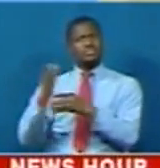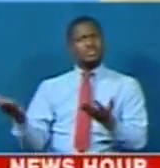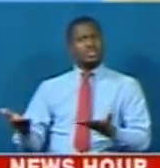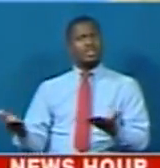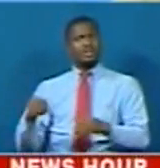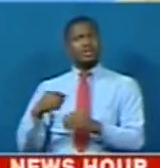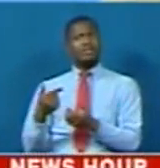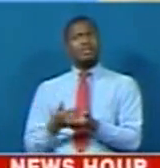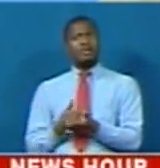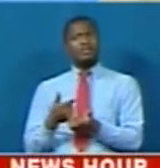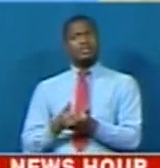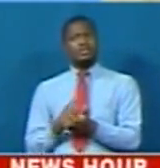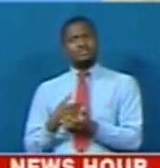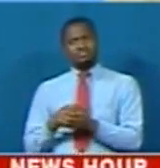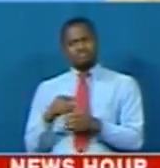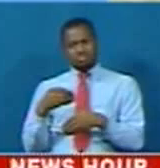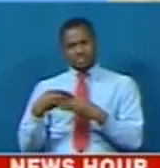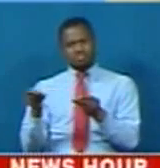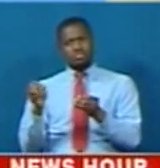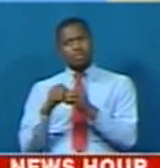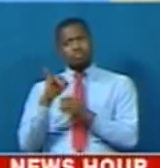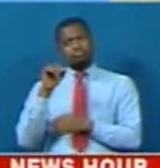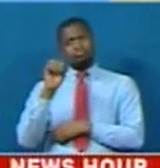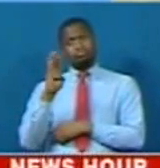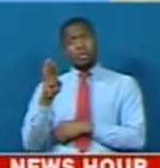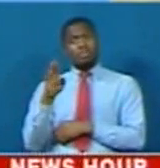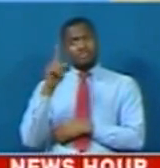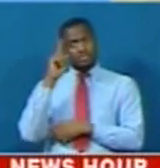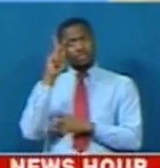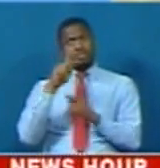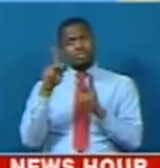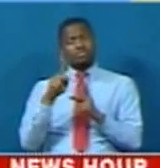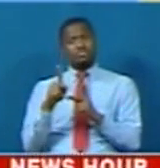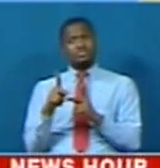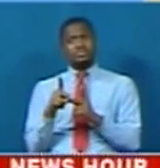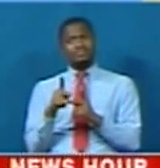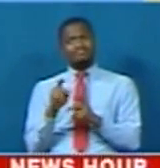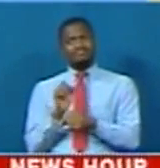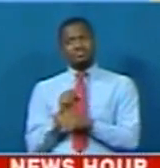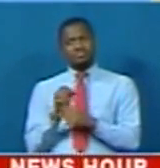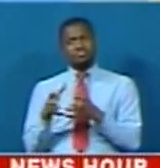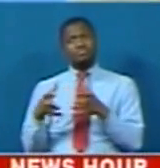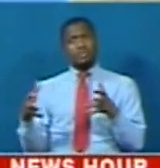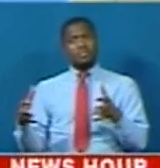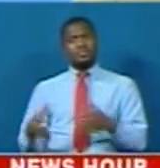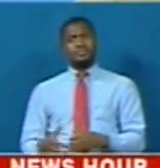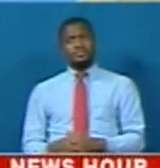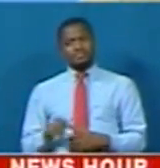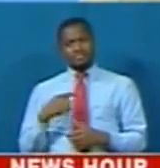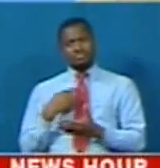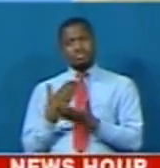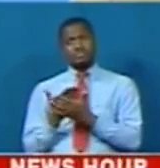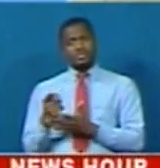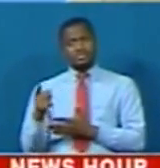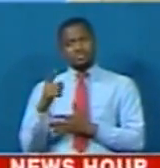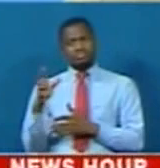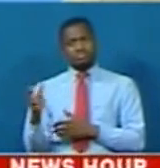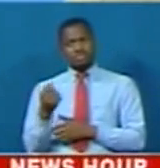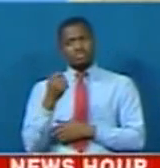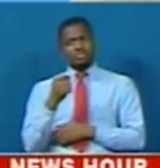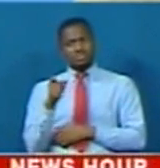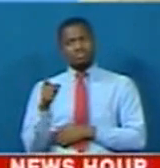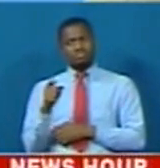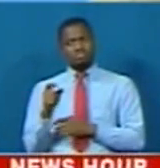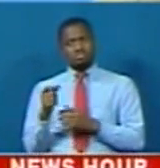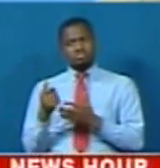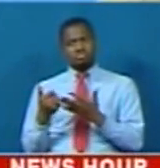the assembly plant here in Ghana to create jobs, to boost our economy and all that. I urge you to take